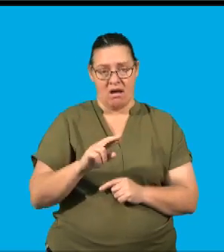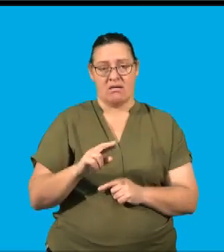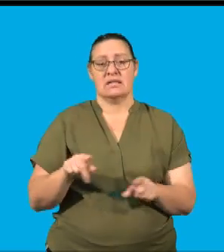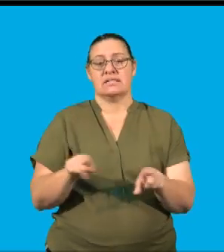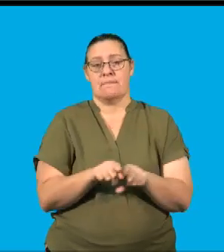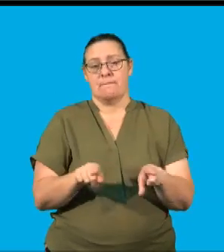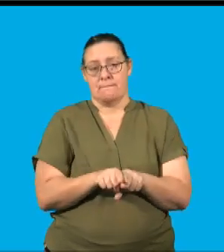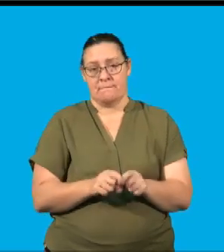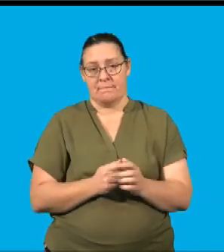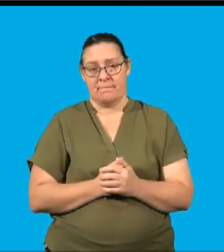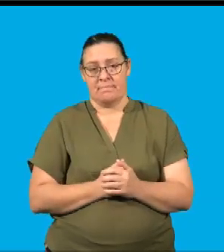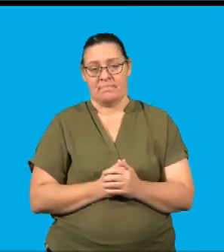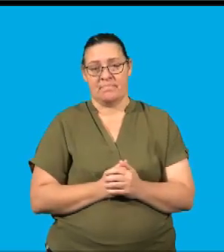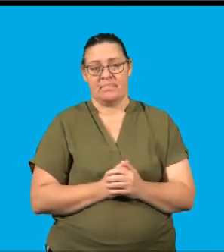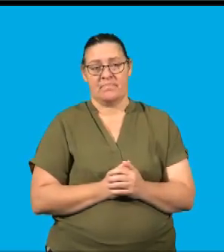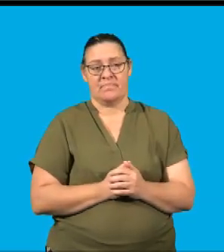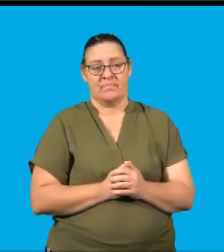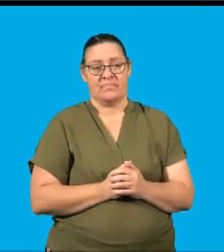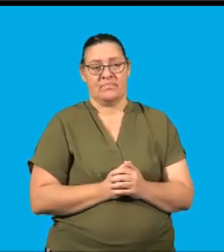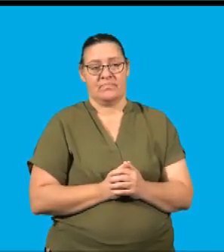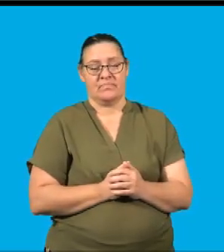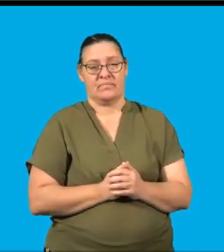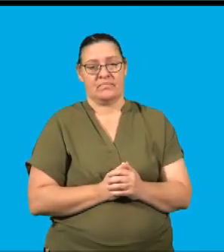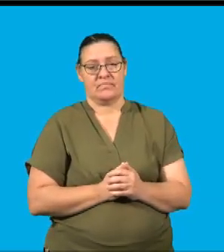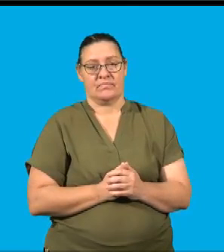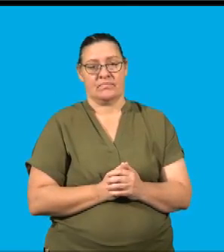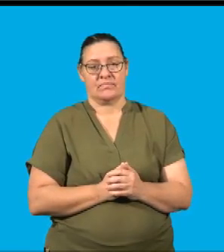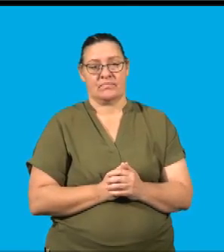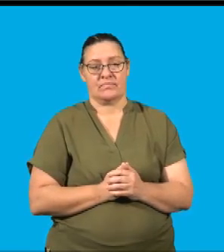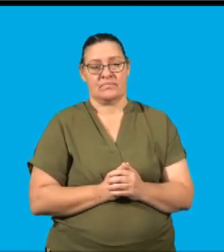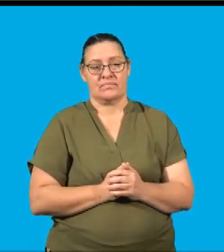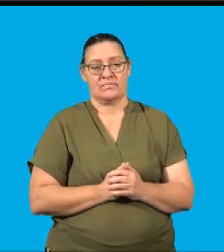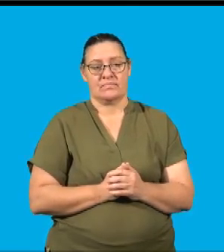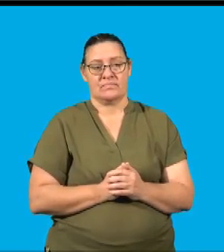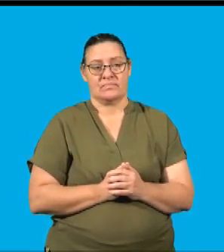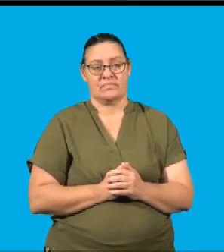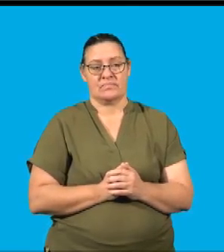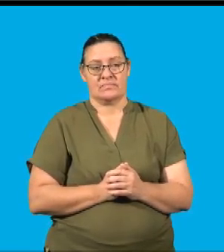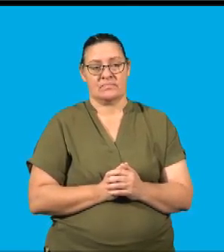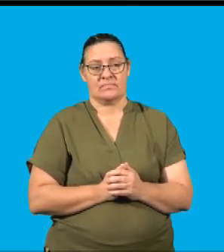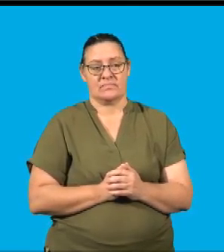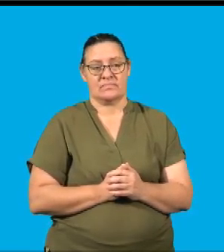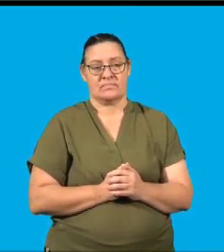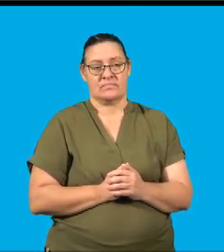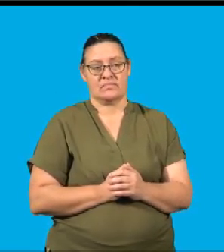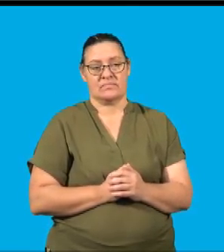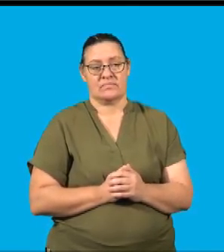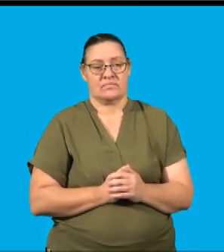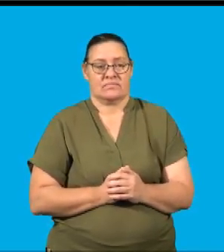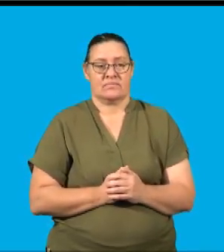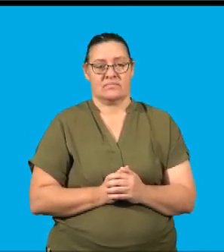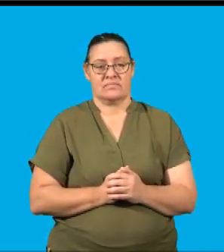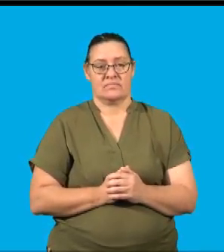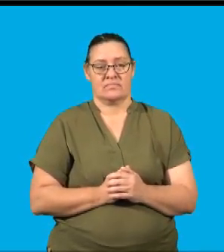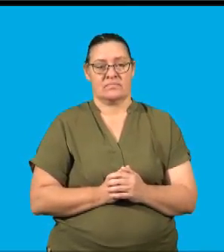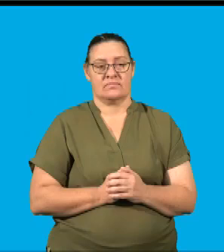ranges are the same. Their interquartile range, their I, Q,